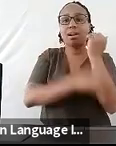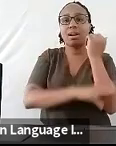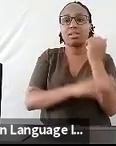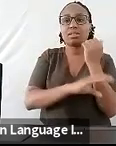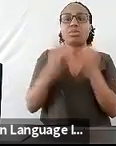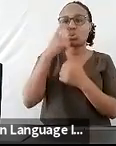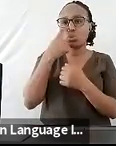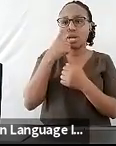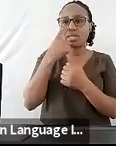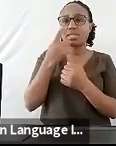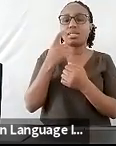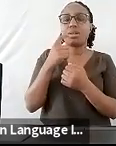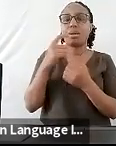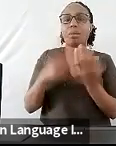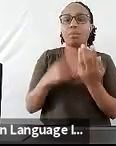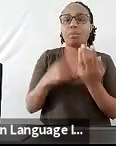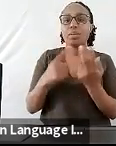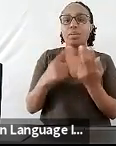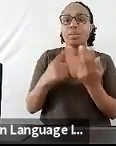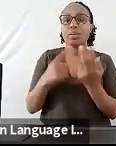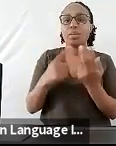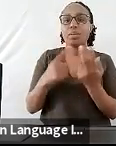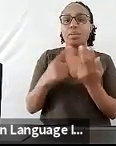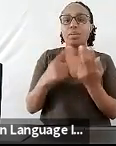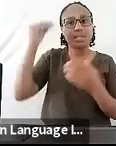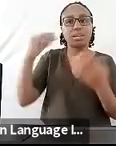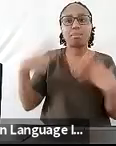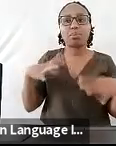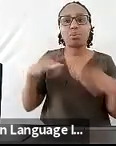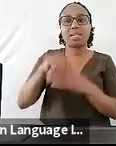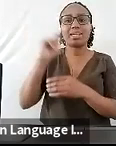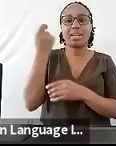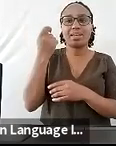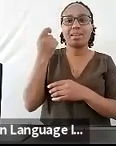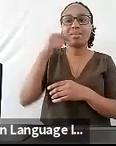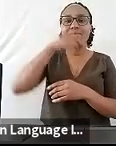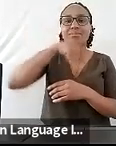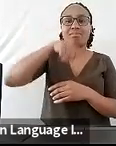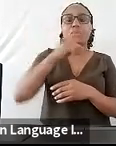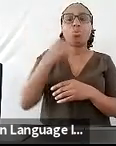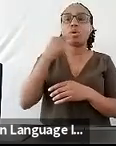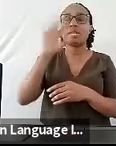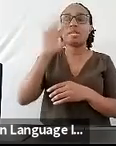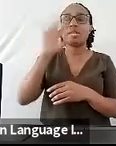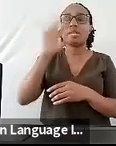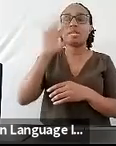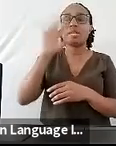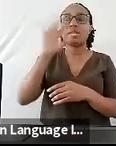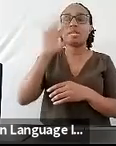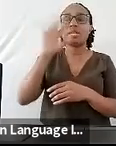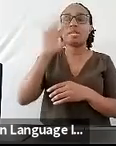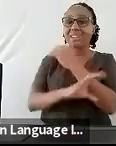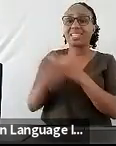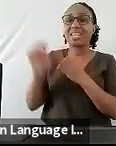Somali population in Kenya, different groups of people who even in Africa and in their own countries, they don't belong. You've talked about xenophobia in South Africa,